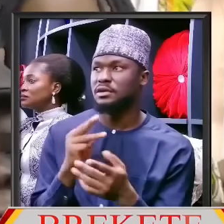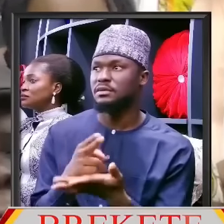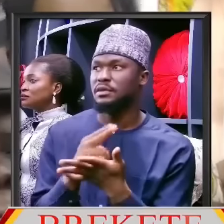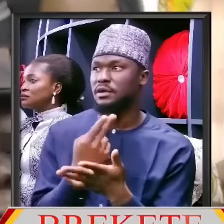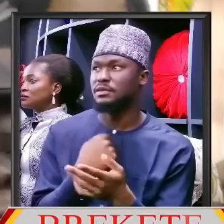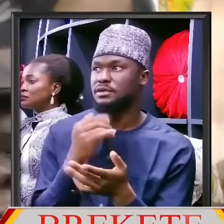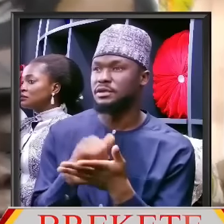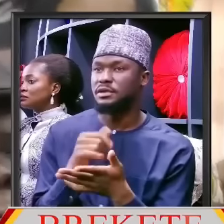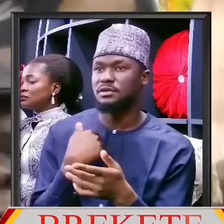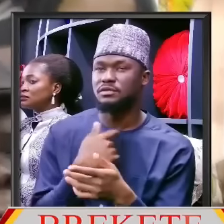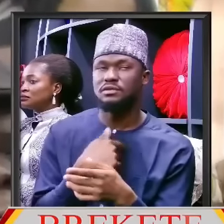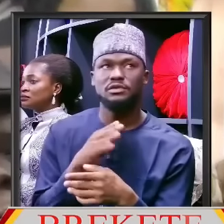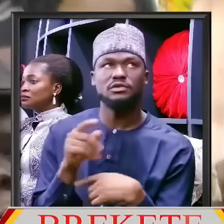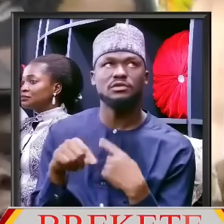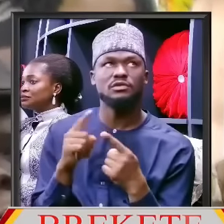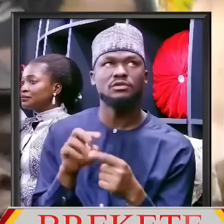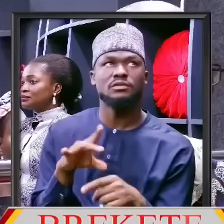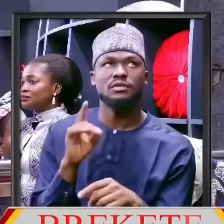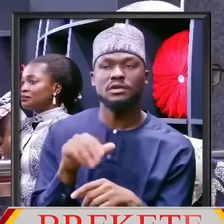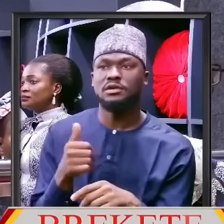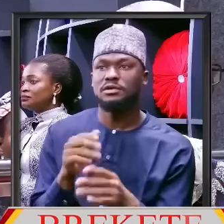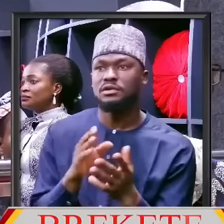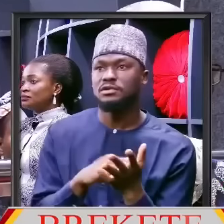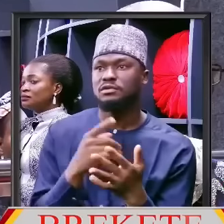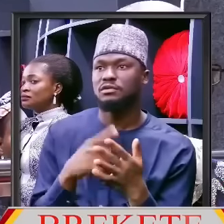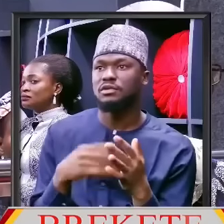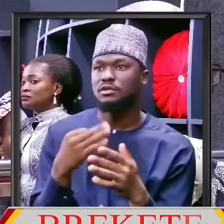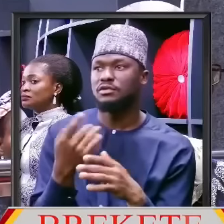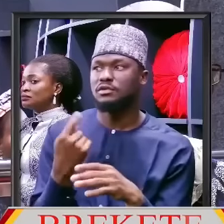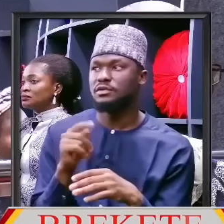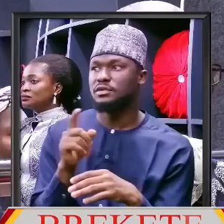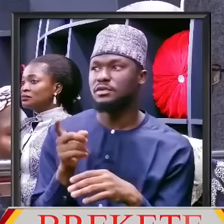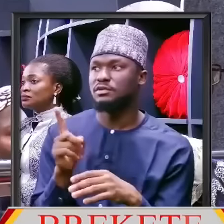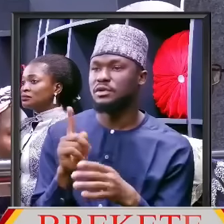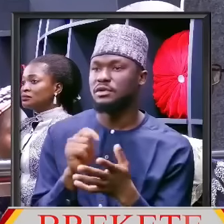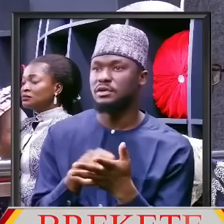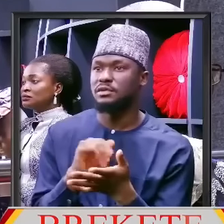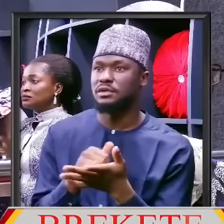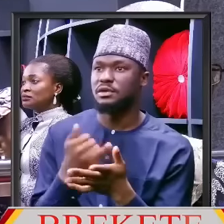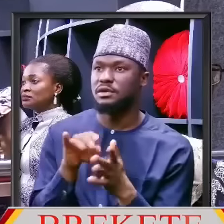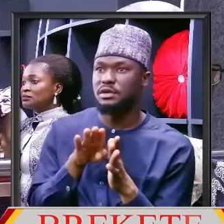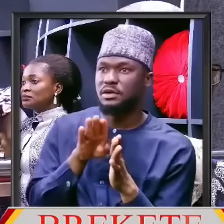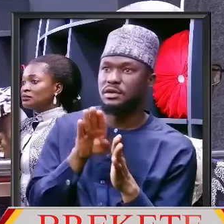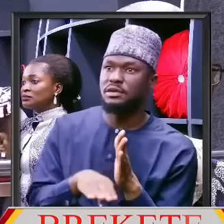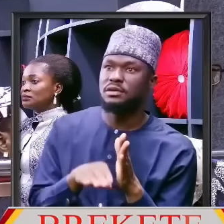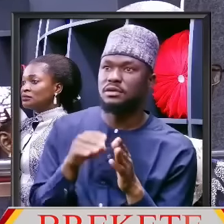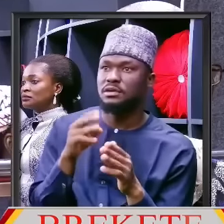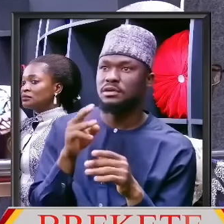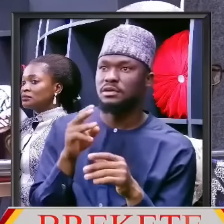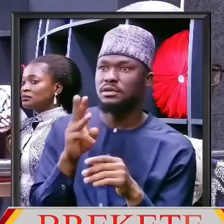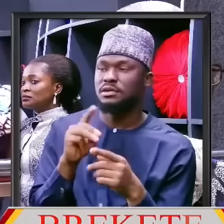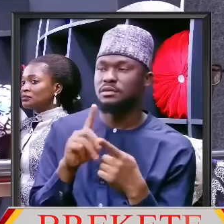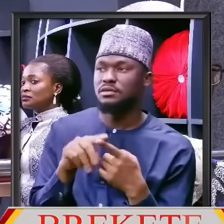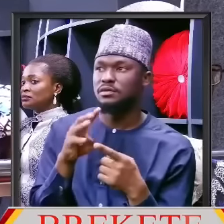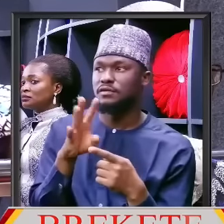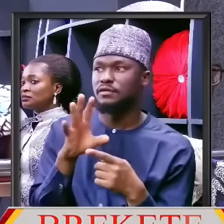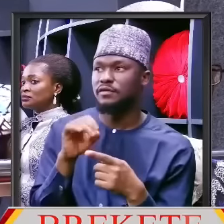make we go find school. What thing happened to the 1,000 where they be a graduate before they can reduce them to 450? It means